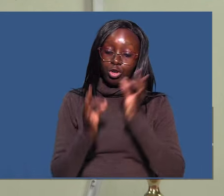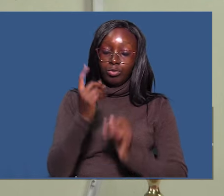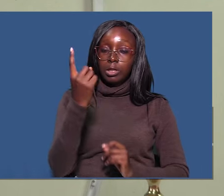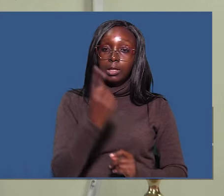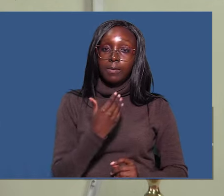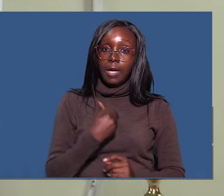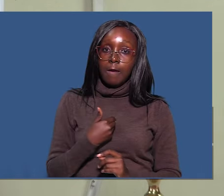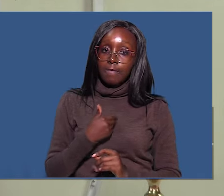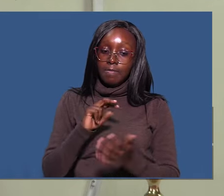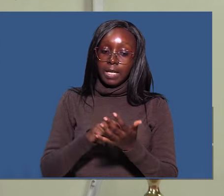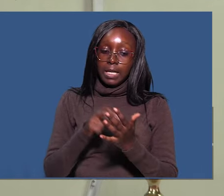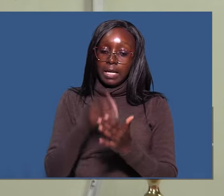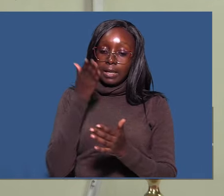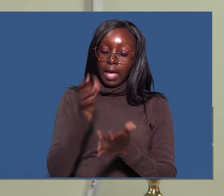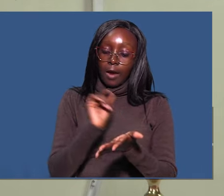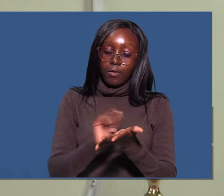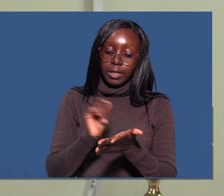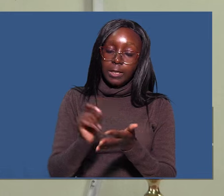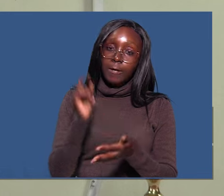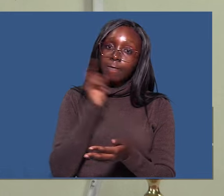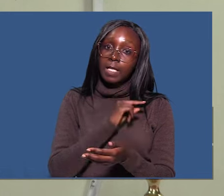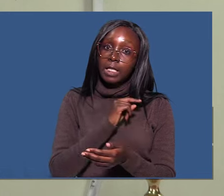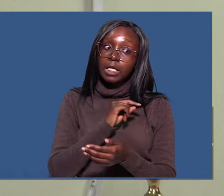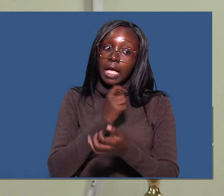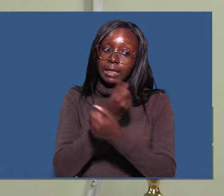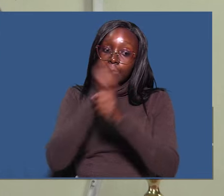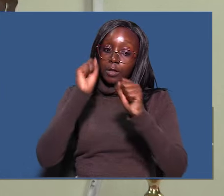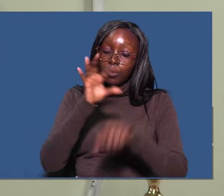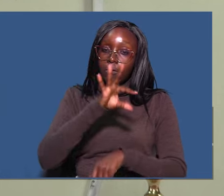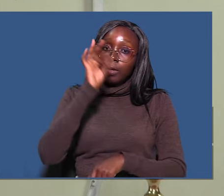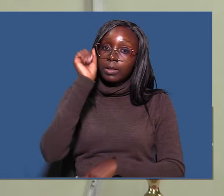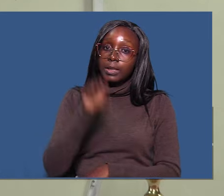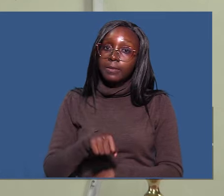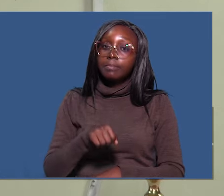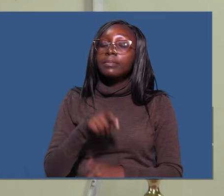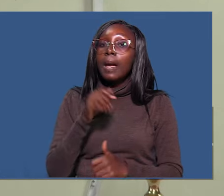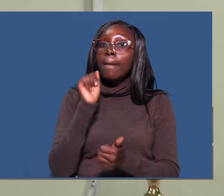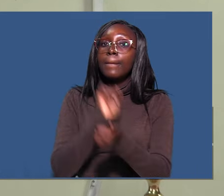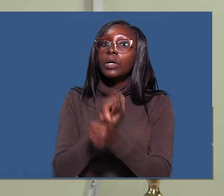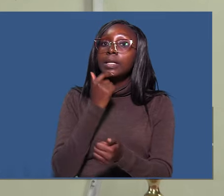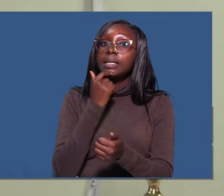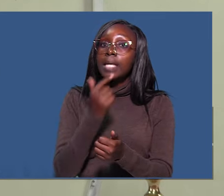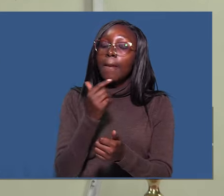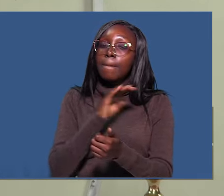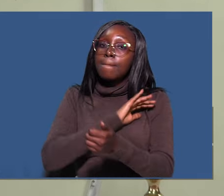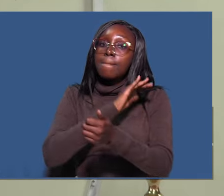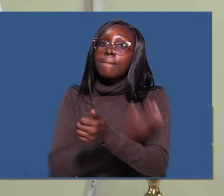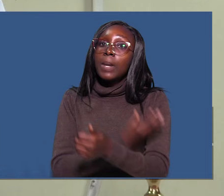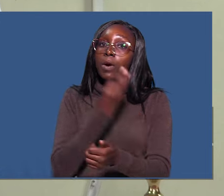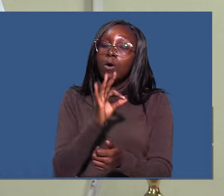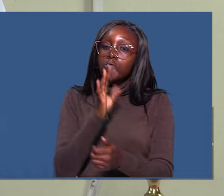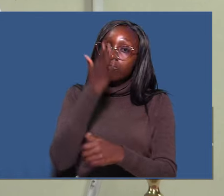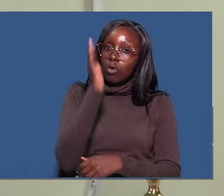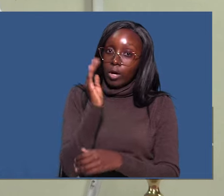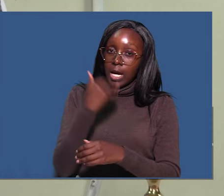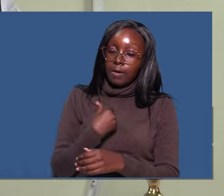It is therefore in the gospel that salvation is found. Paul says it is the power of God unto salvation. What is salvation?